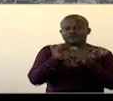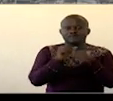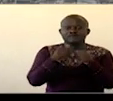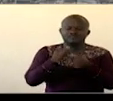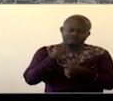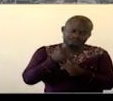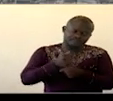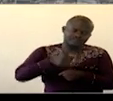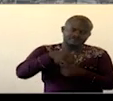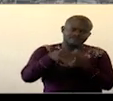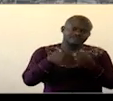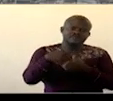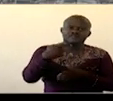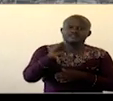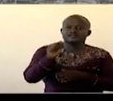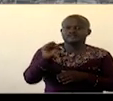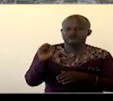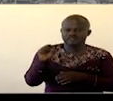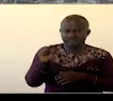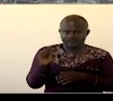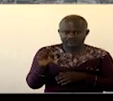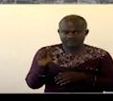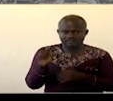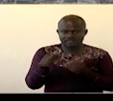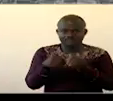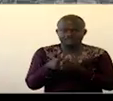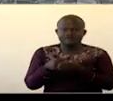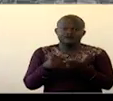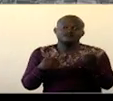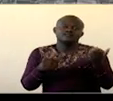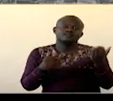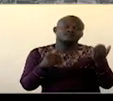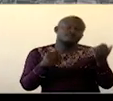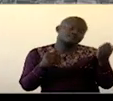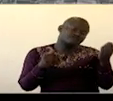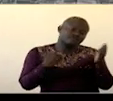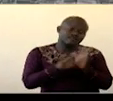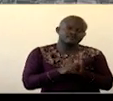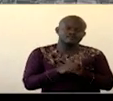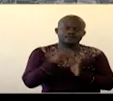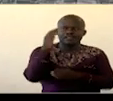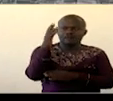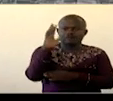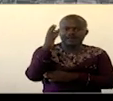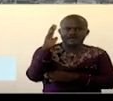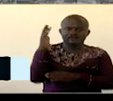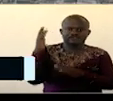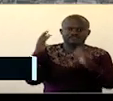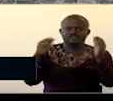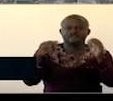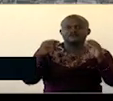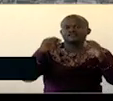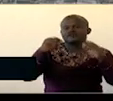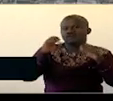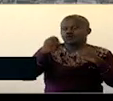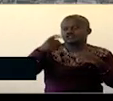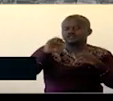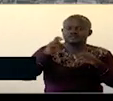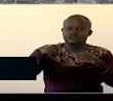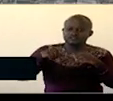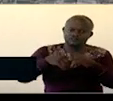produce different gases. Example, plants produce oxygen, which is needed by